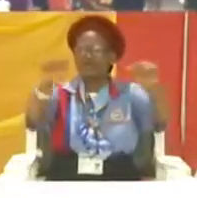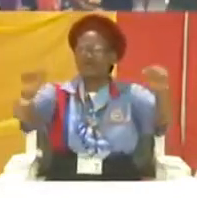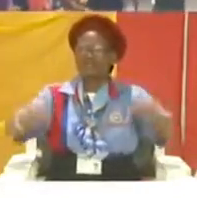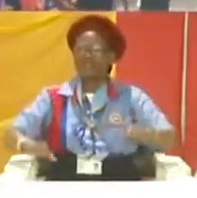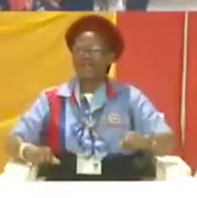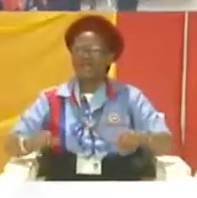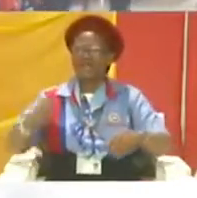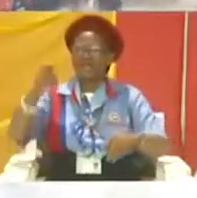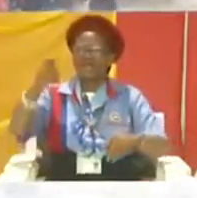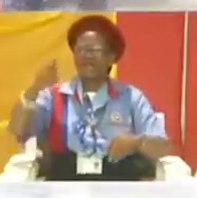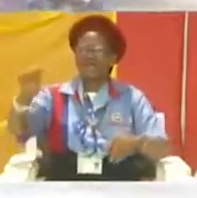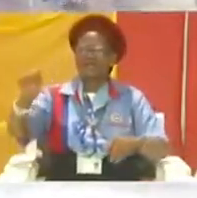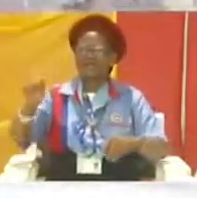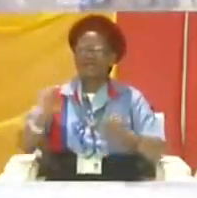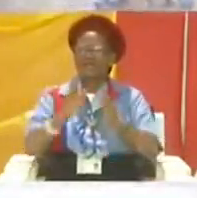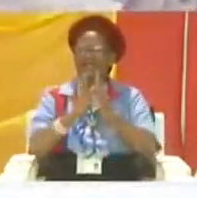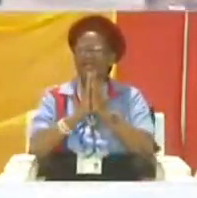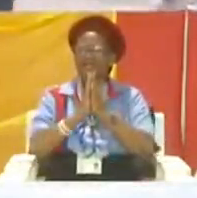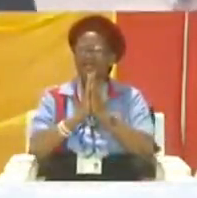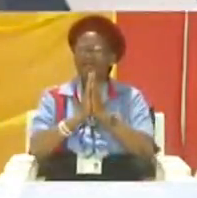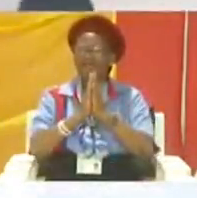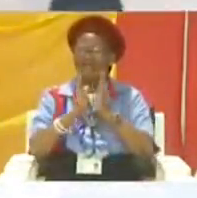prayer here will reach you